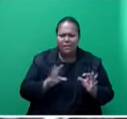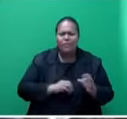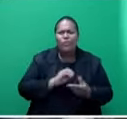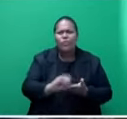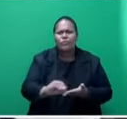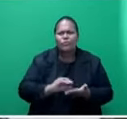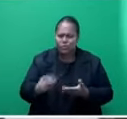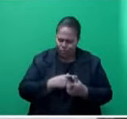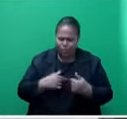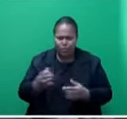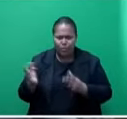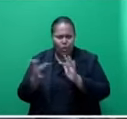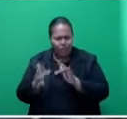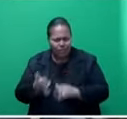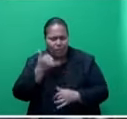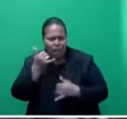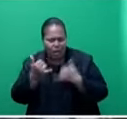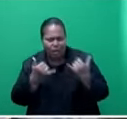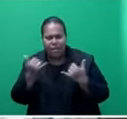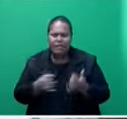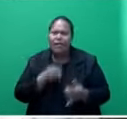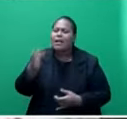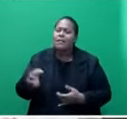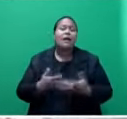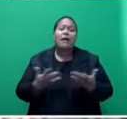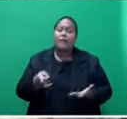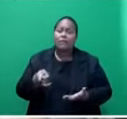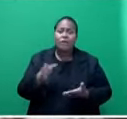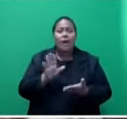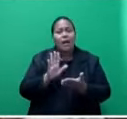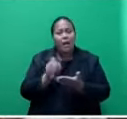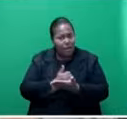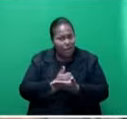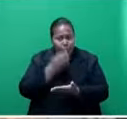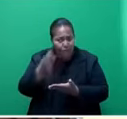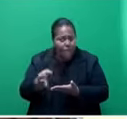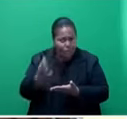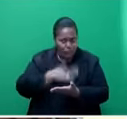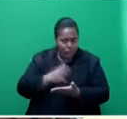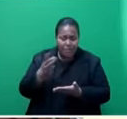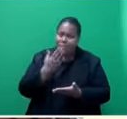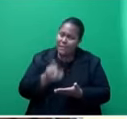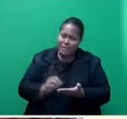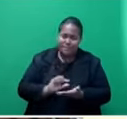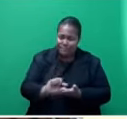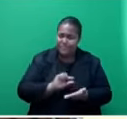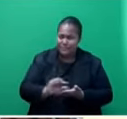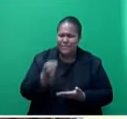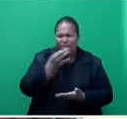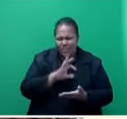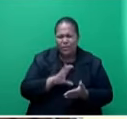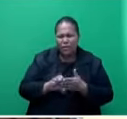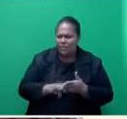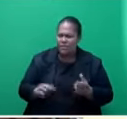contacted and advised on the importance of contributing to their accounts and encouraged to make regular contributions, even if it is a few dollars. It will also add to